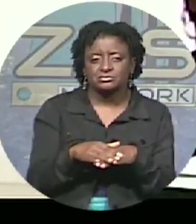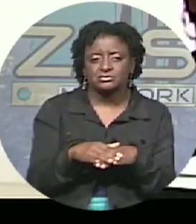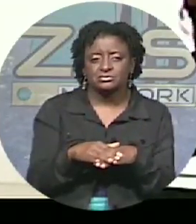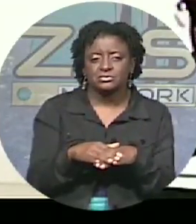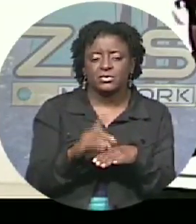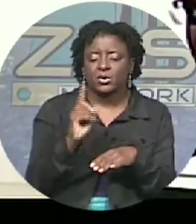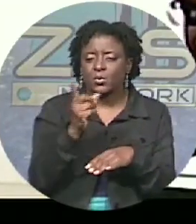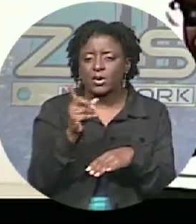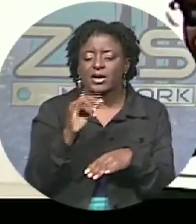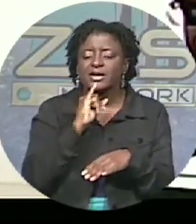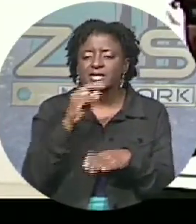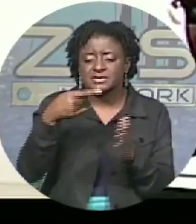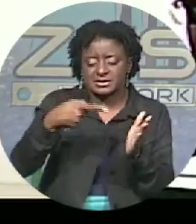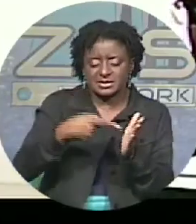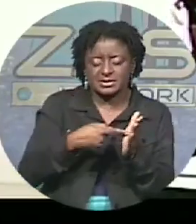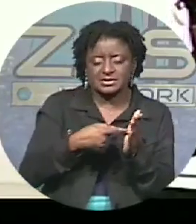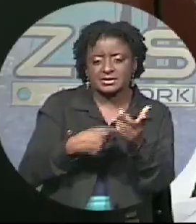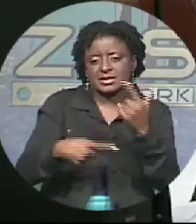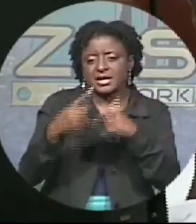Where is this coming from?